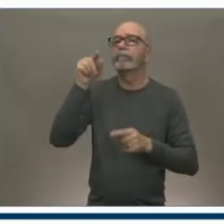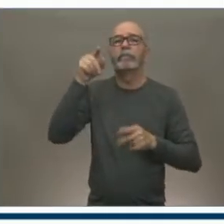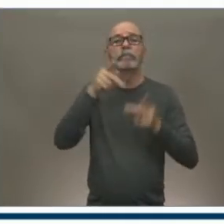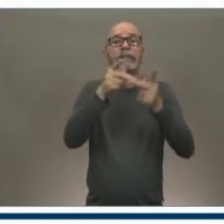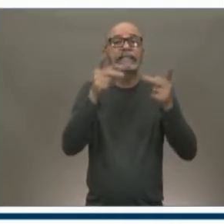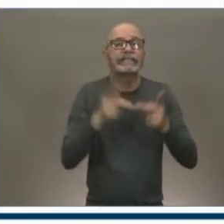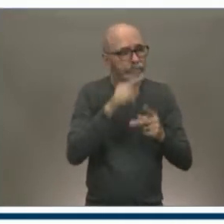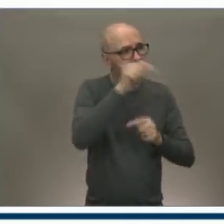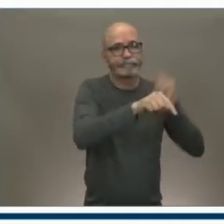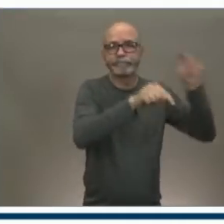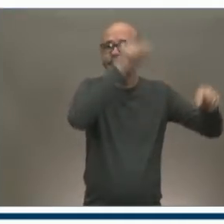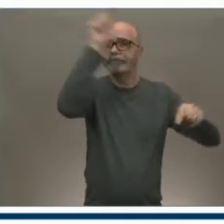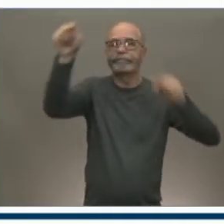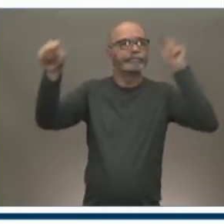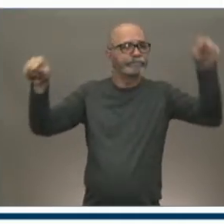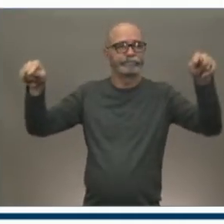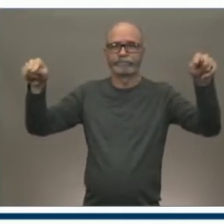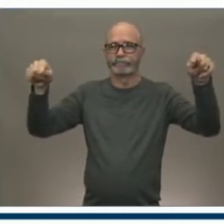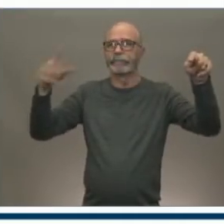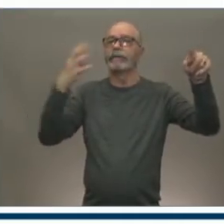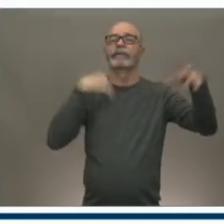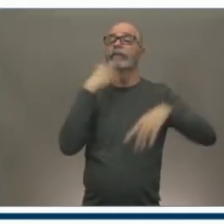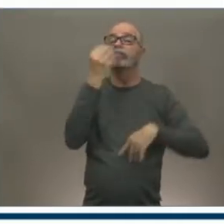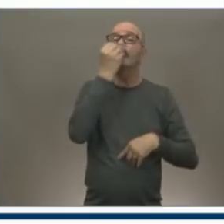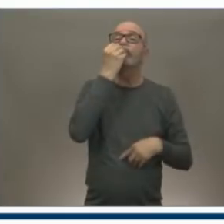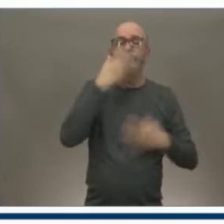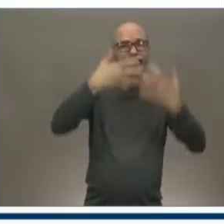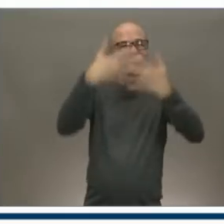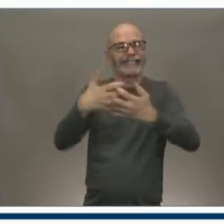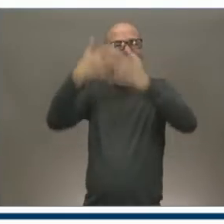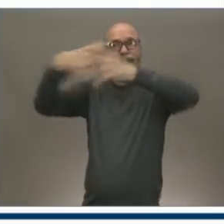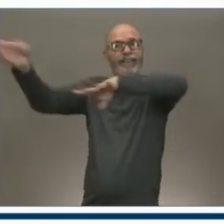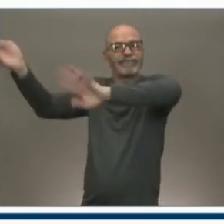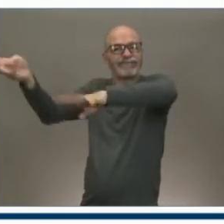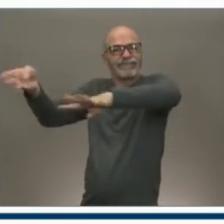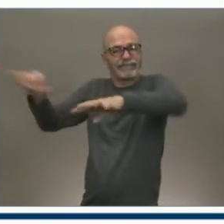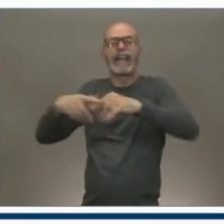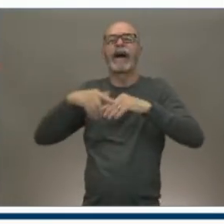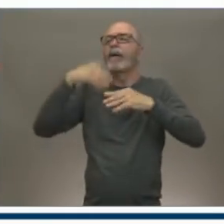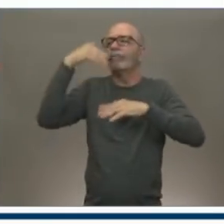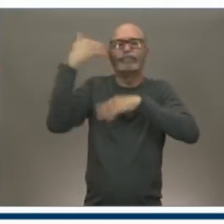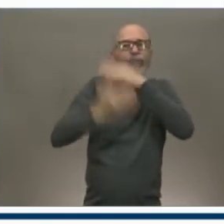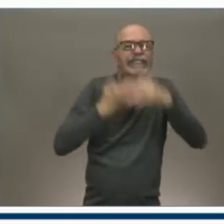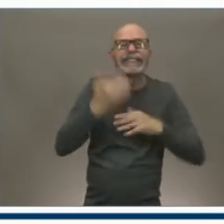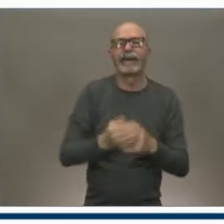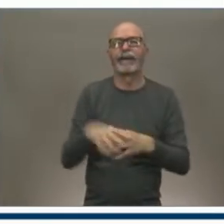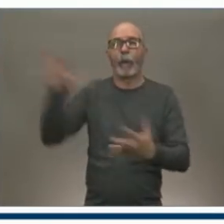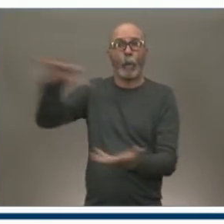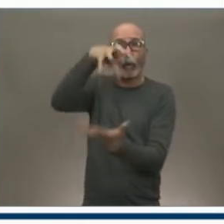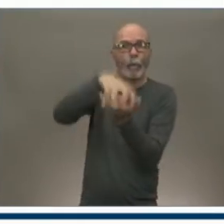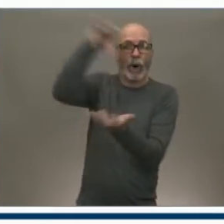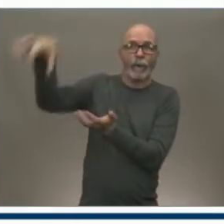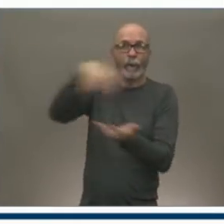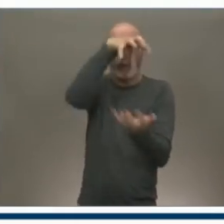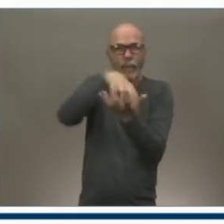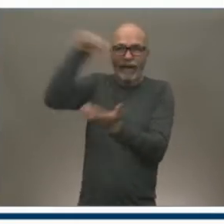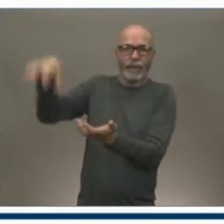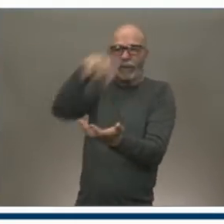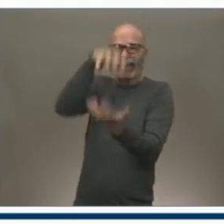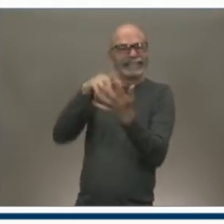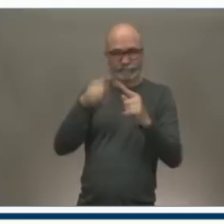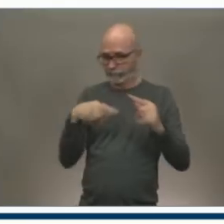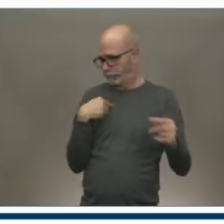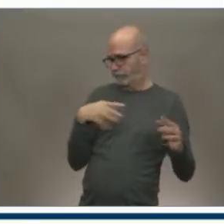nature of their work, large food processing plants, that they cannot maintain public health protocols while they're doing their work, and we need to